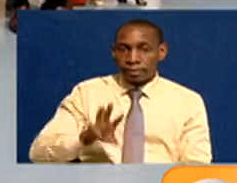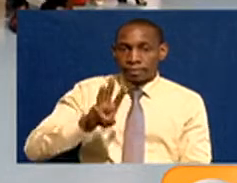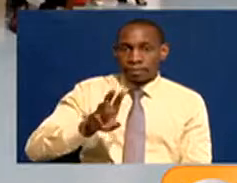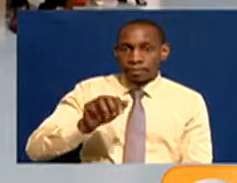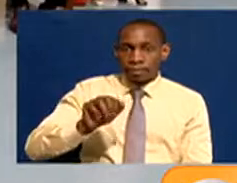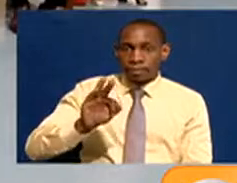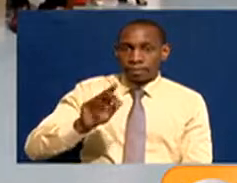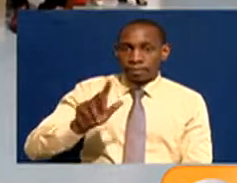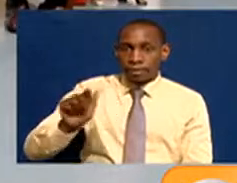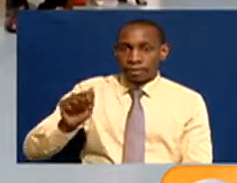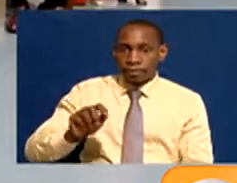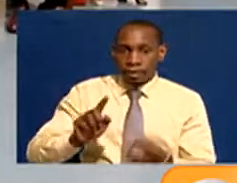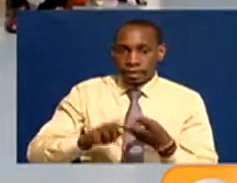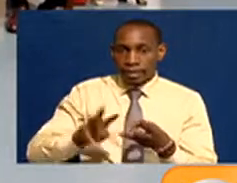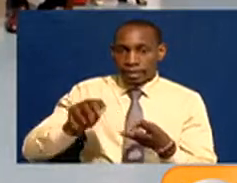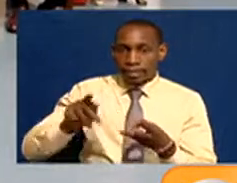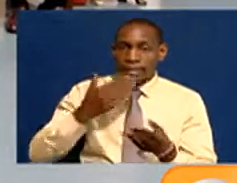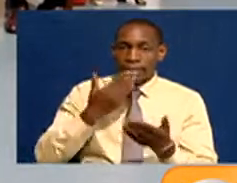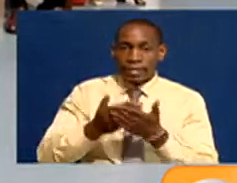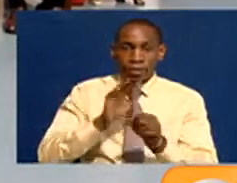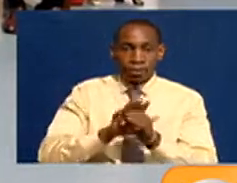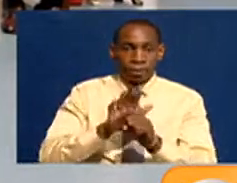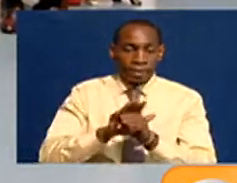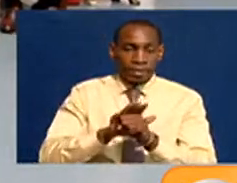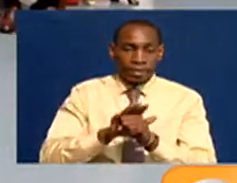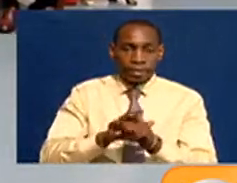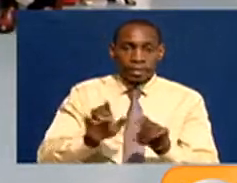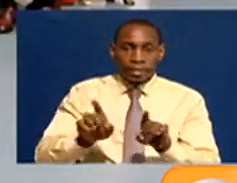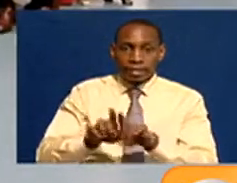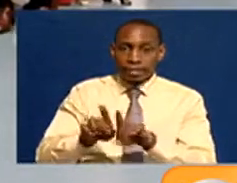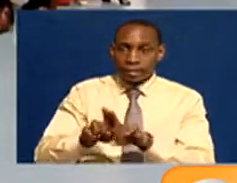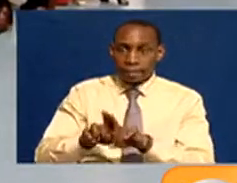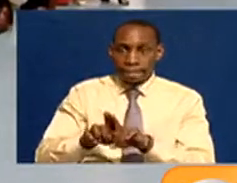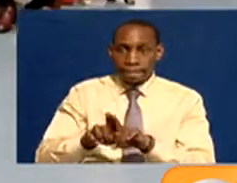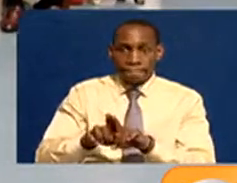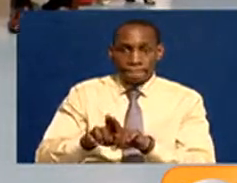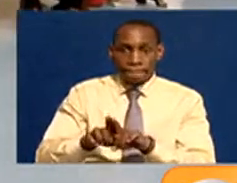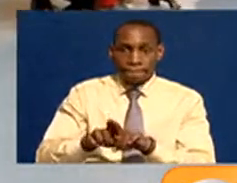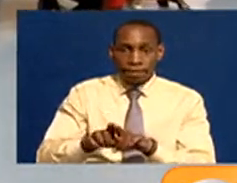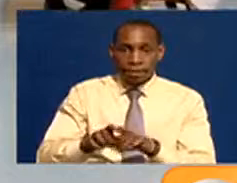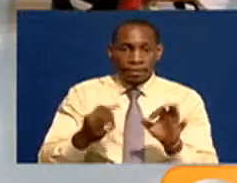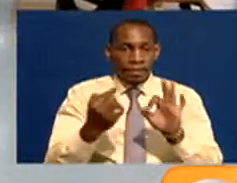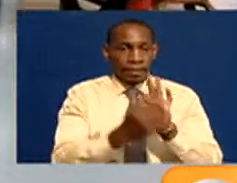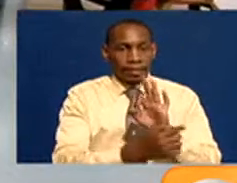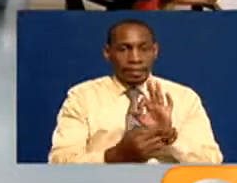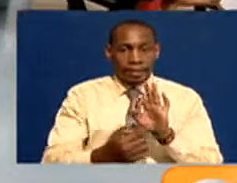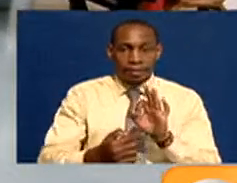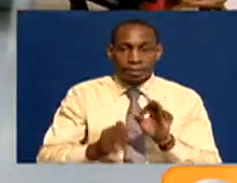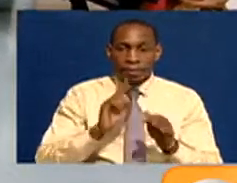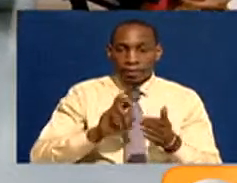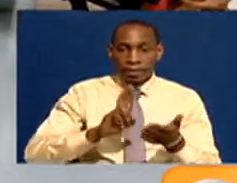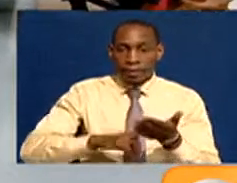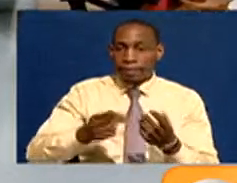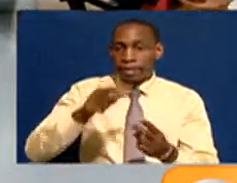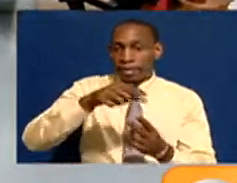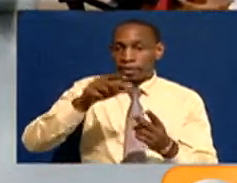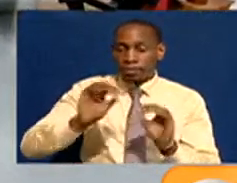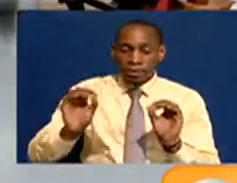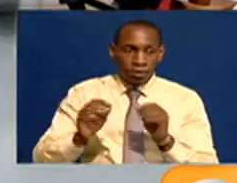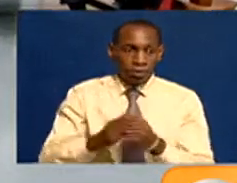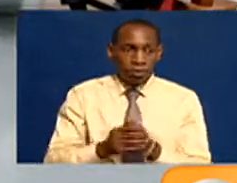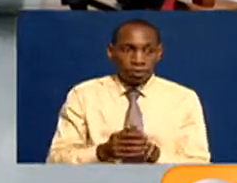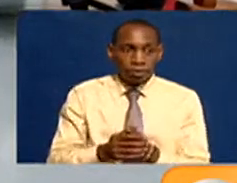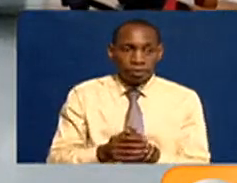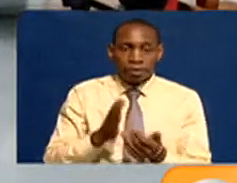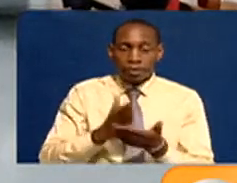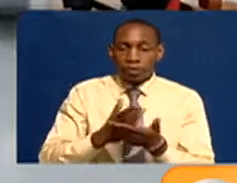Wafula, Moses Kuria, thank you so much, folks. You. And, you know, like you guys were saying, failure is not an option, huh? No. You know, it's